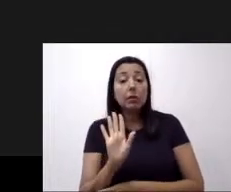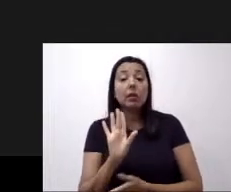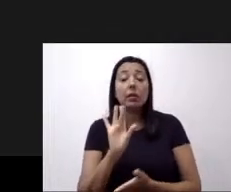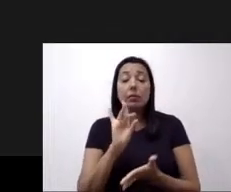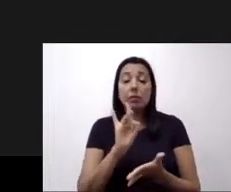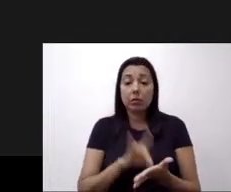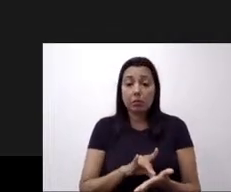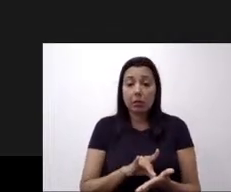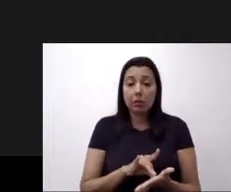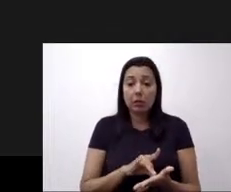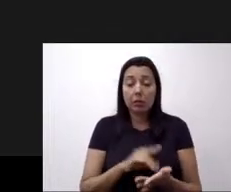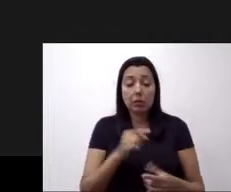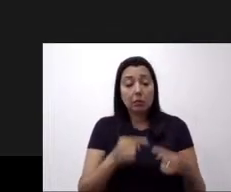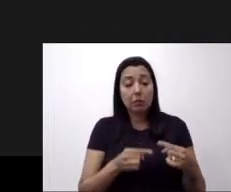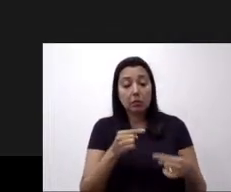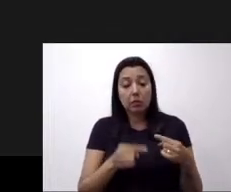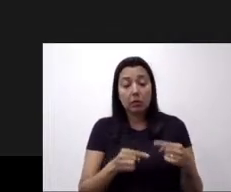policies.